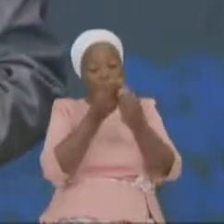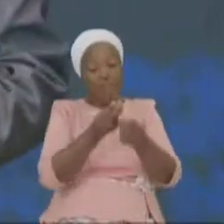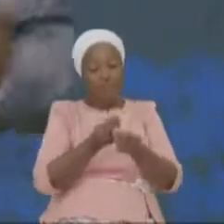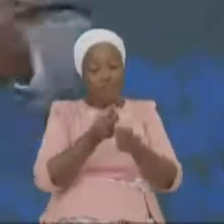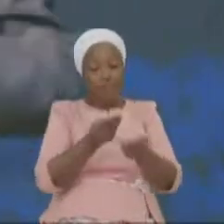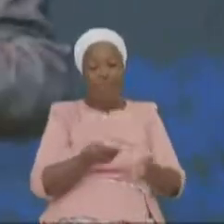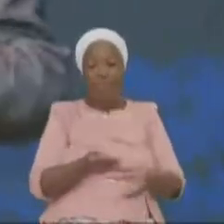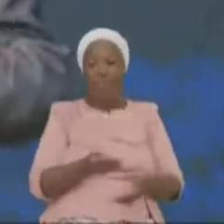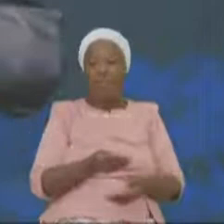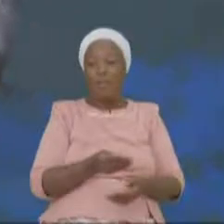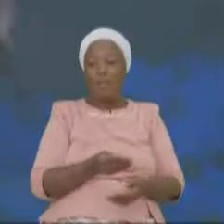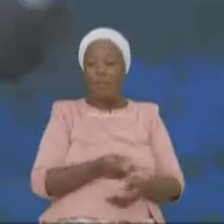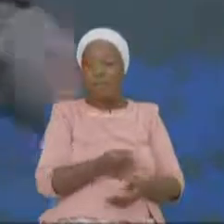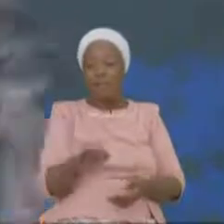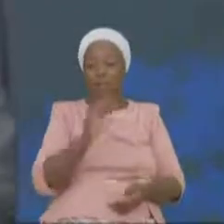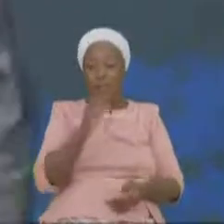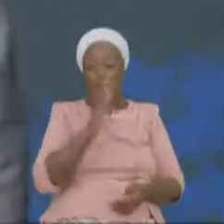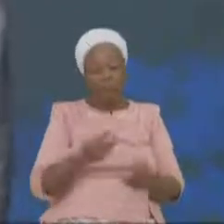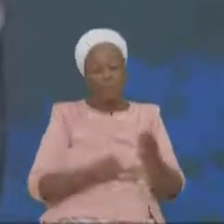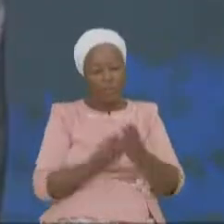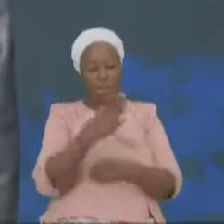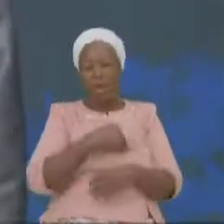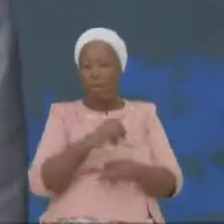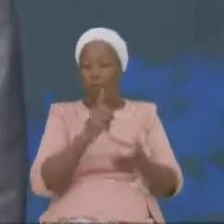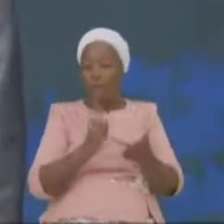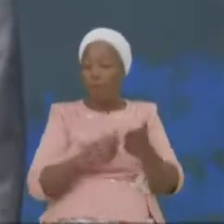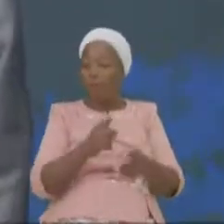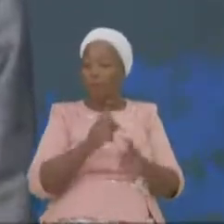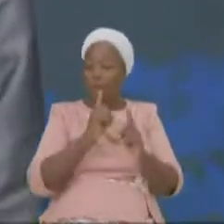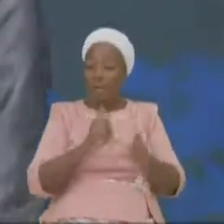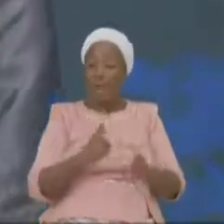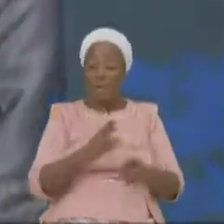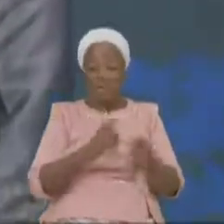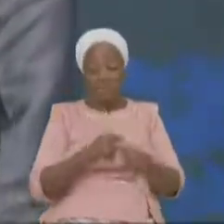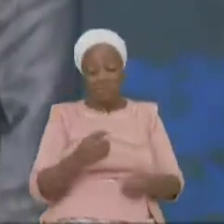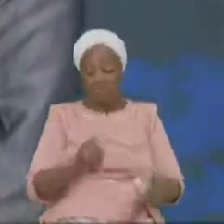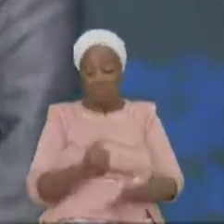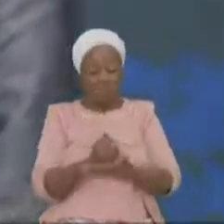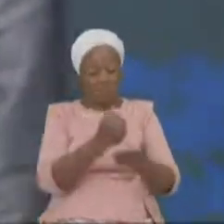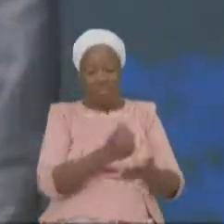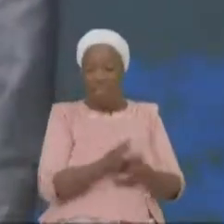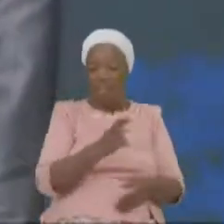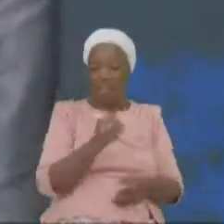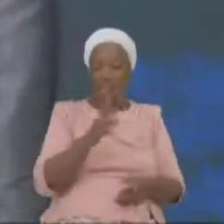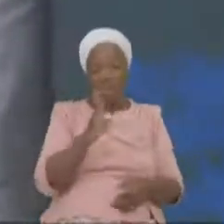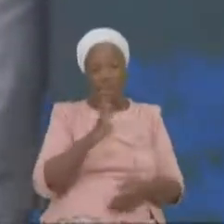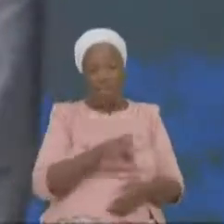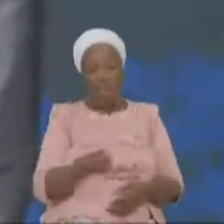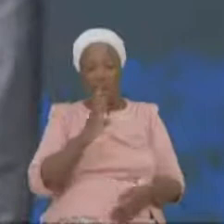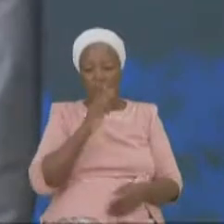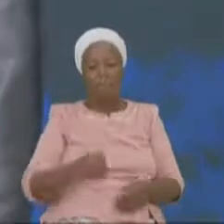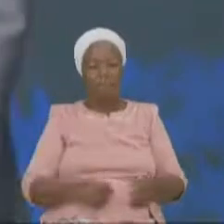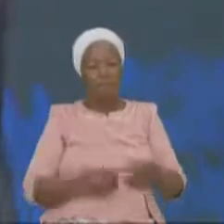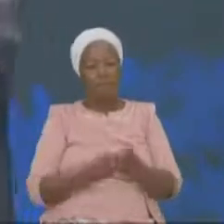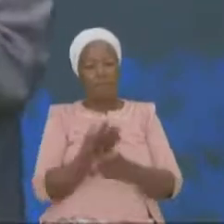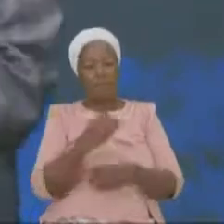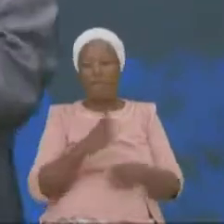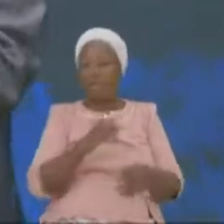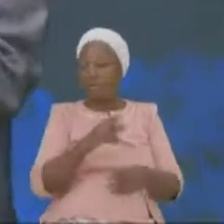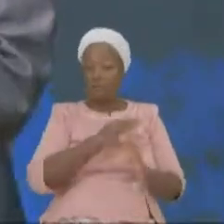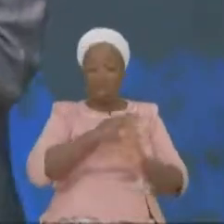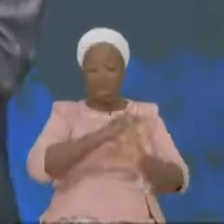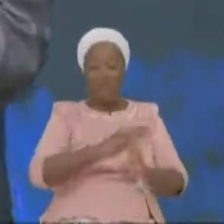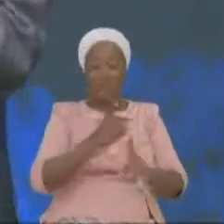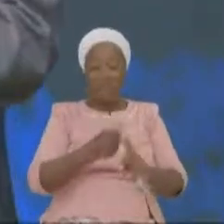growing. Once you respond to them, they'll be growing, and they will hinder you from getting to the kingdom of God.